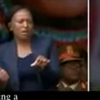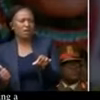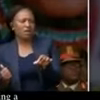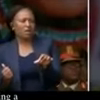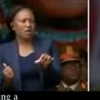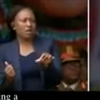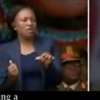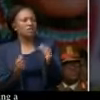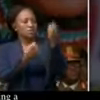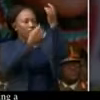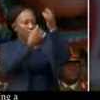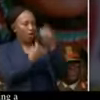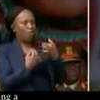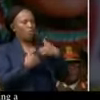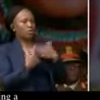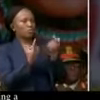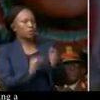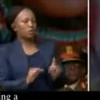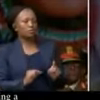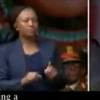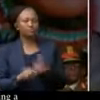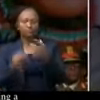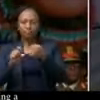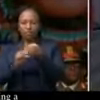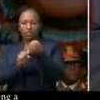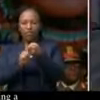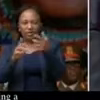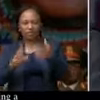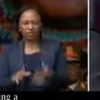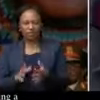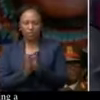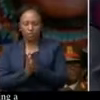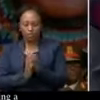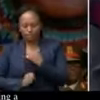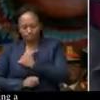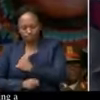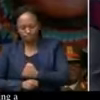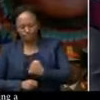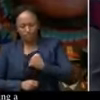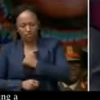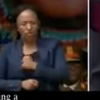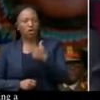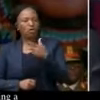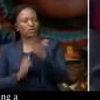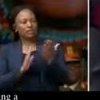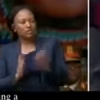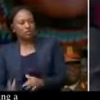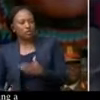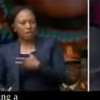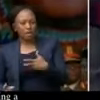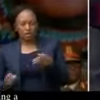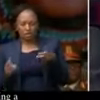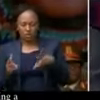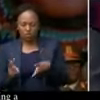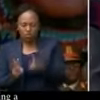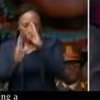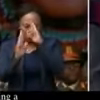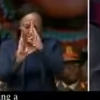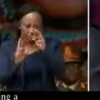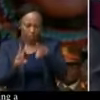us a signal. Fellow fighters, let us mourn the death of our mother in a dignified